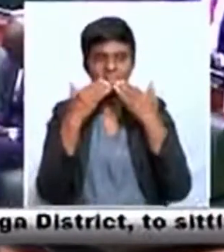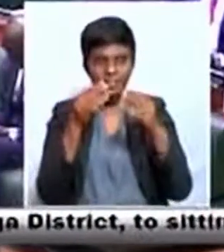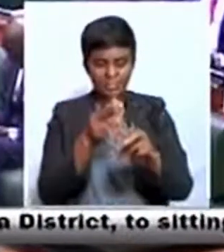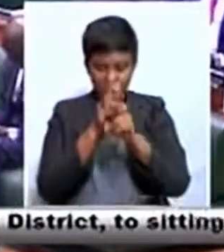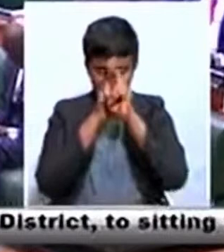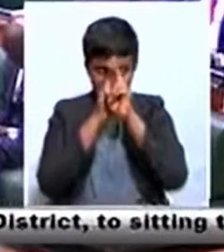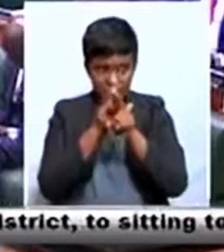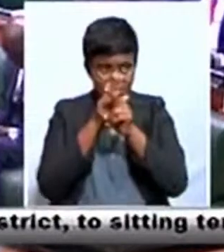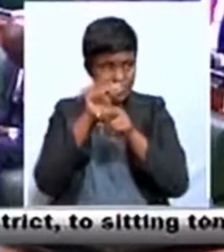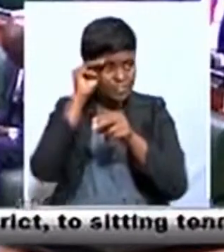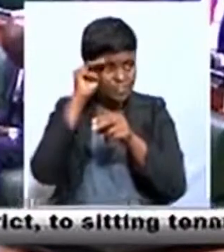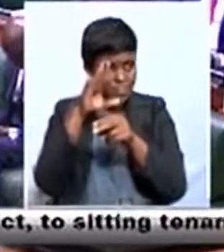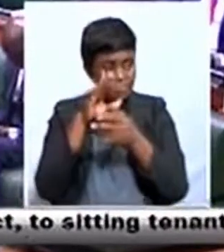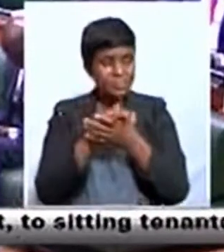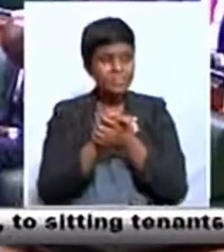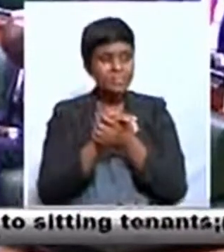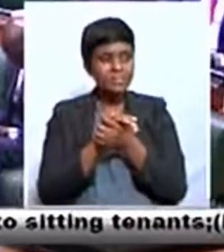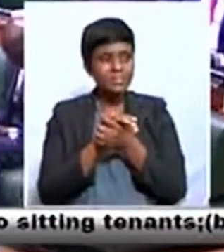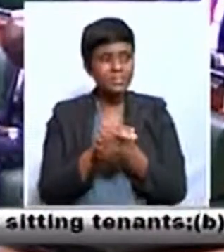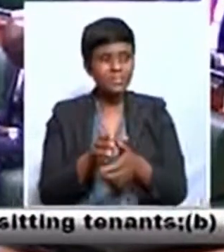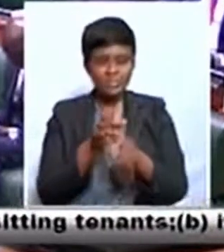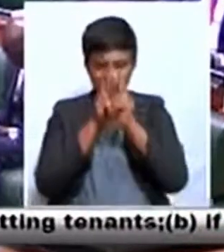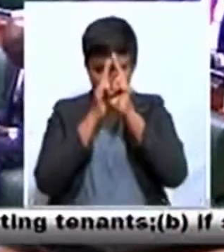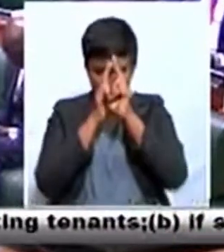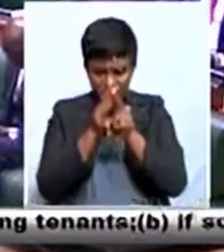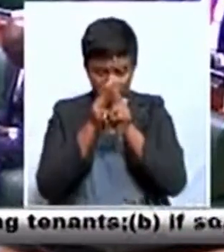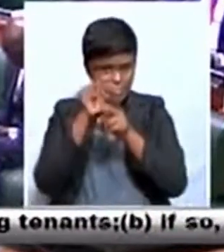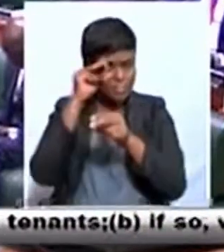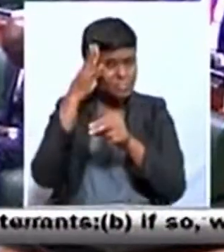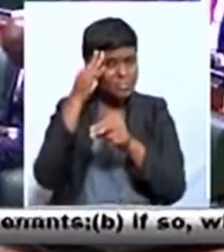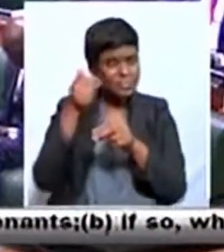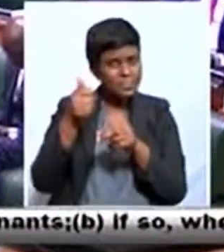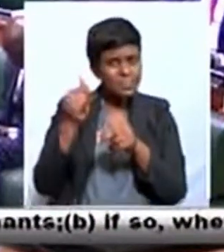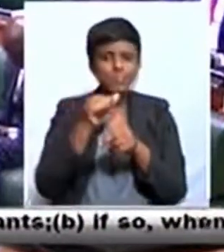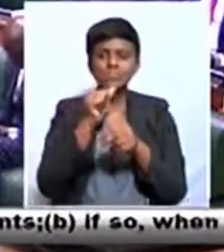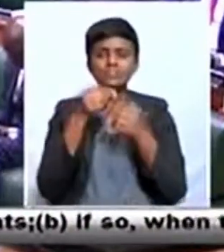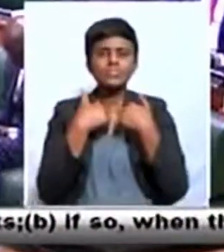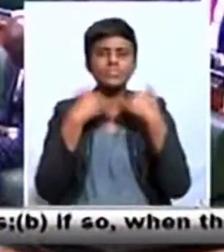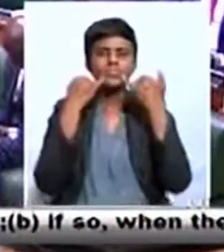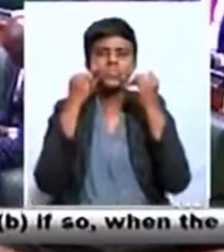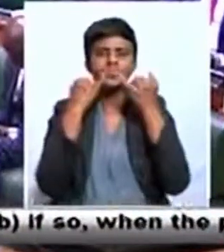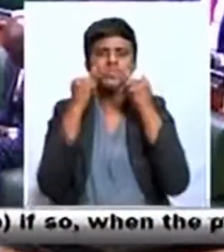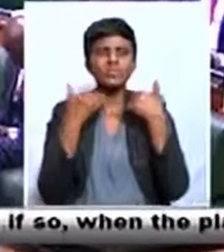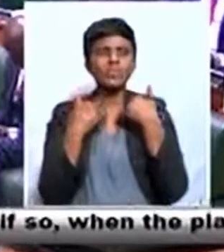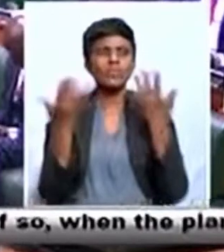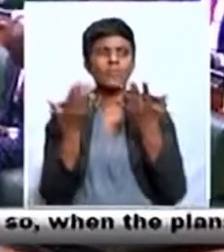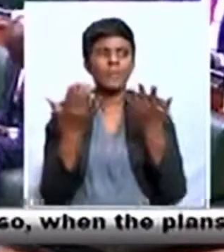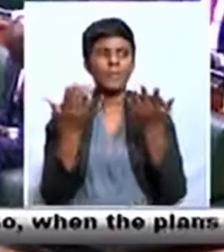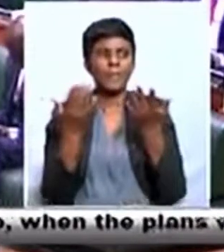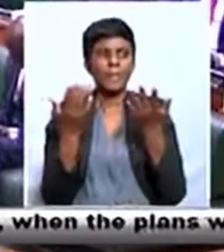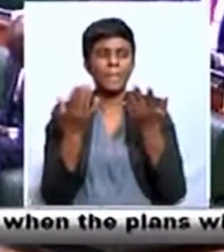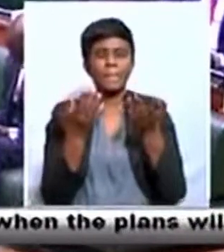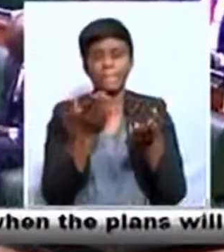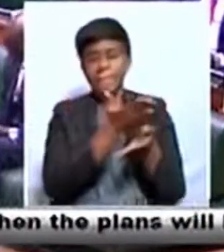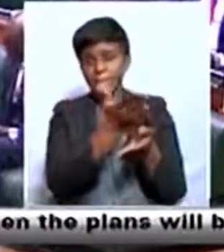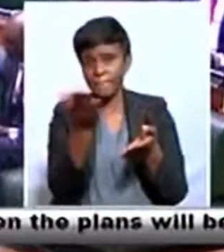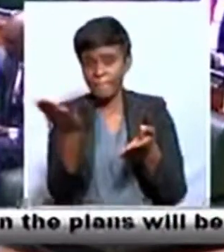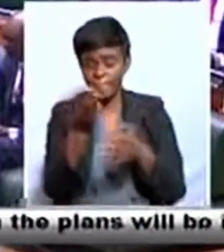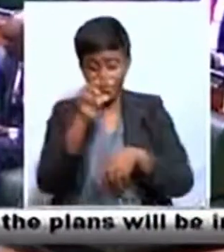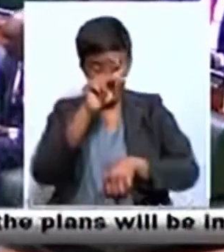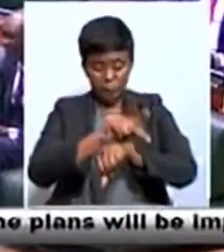Minister. Honorable Minister, why you don't have information is that these